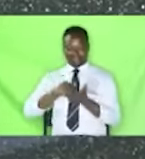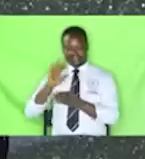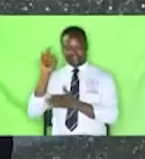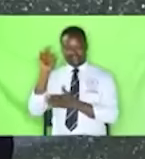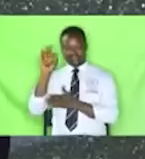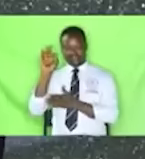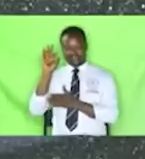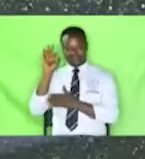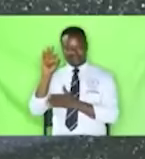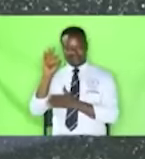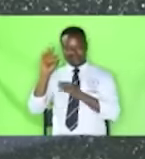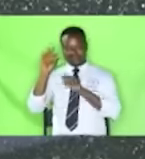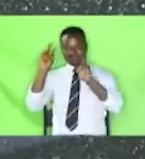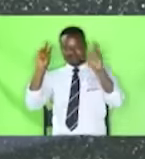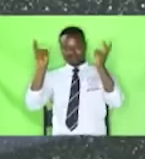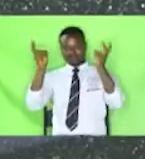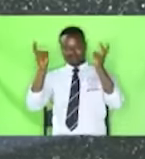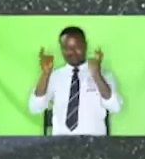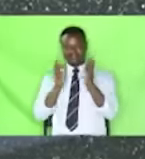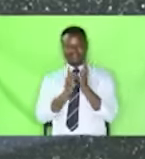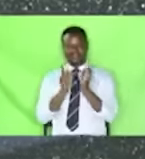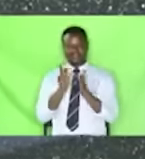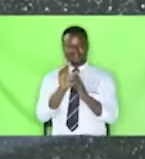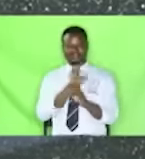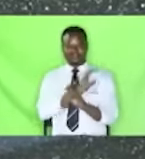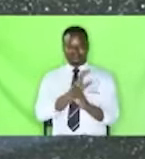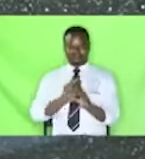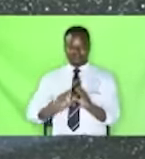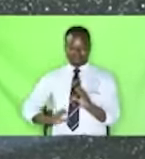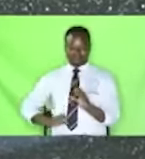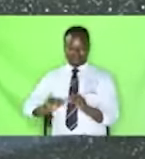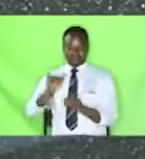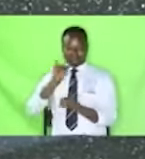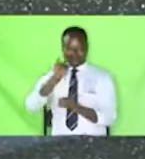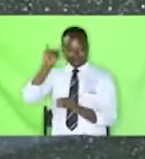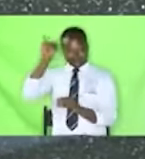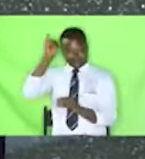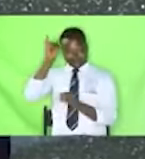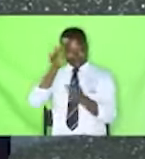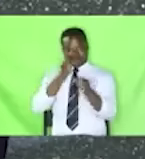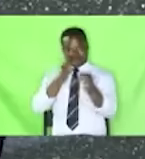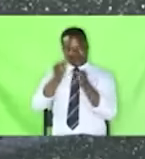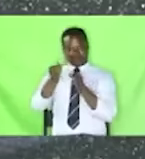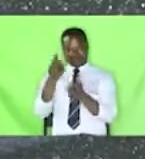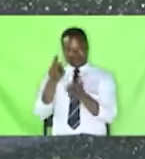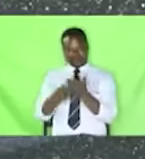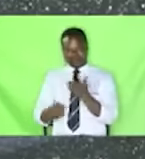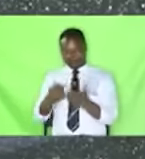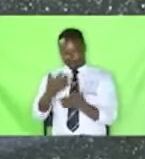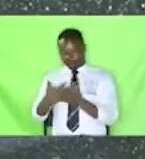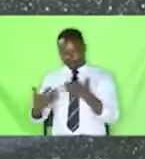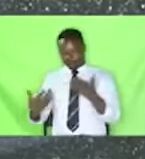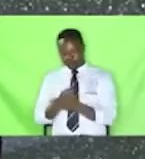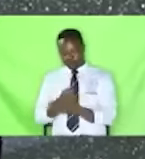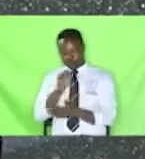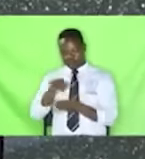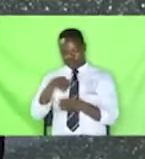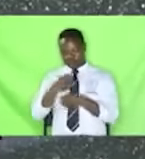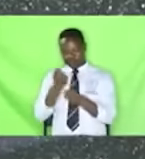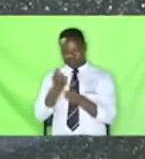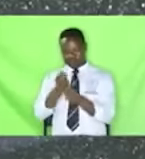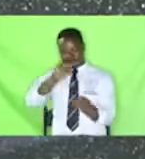about the man Jesus. Yesterday we spoke about the fact that it is the gospel that brings the